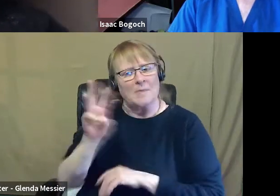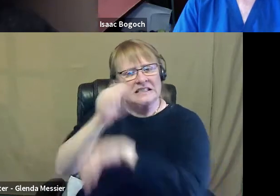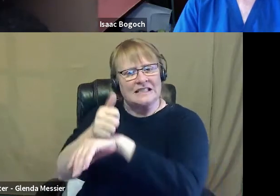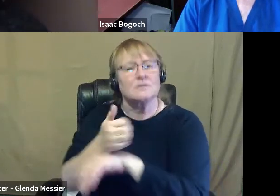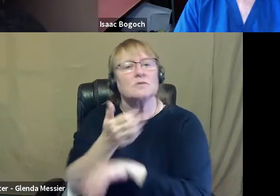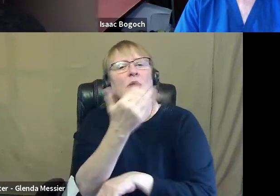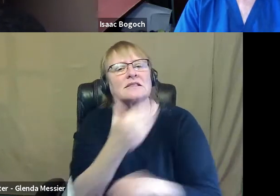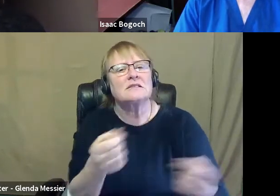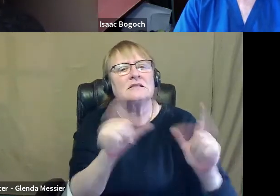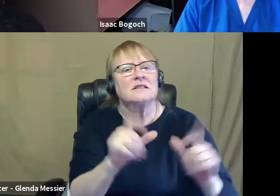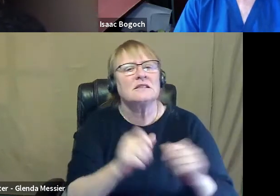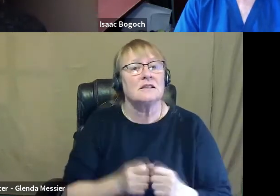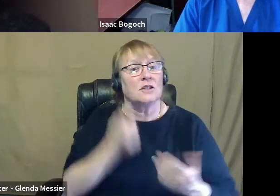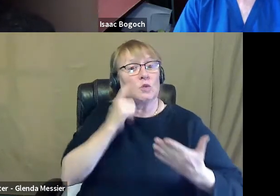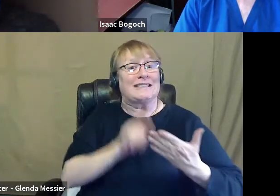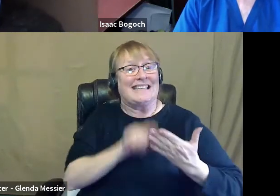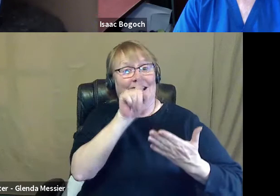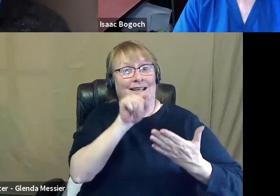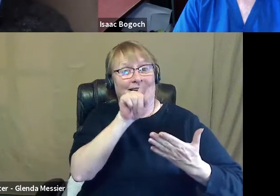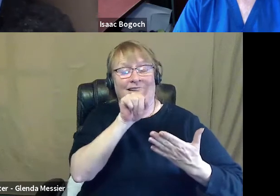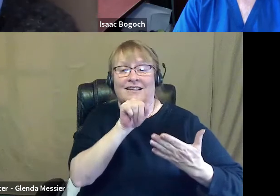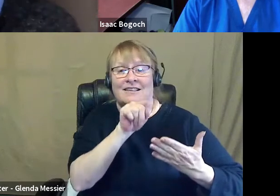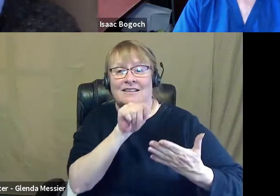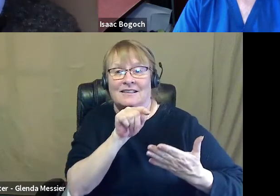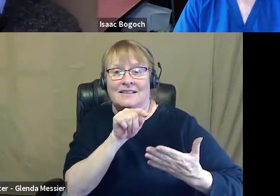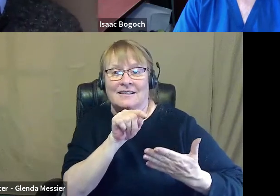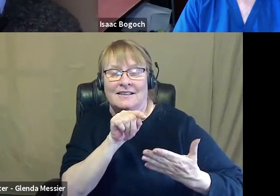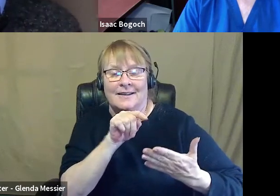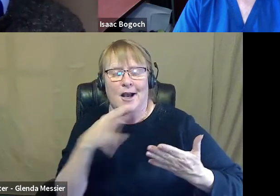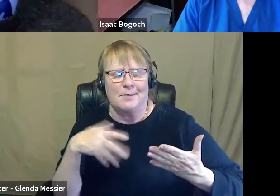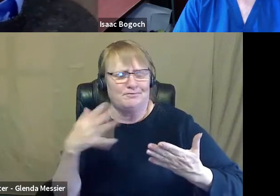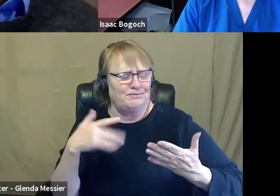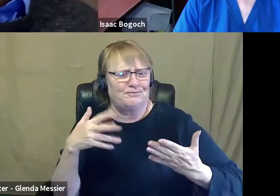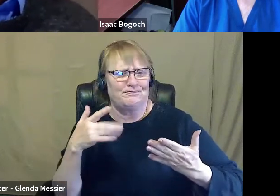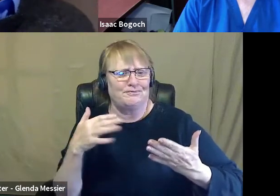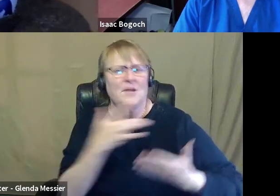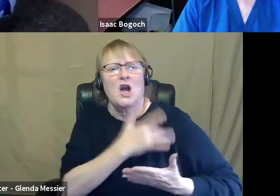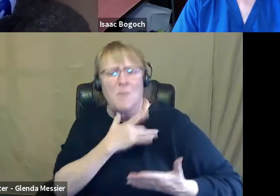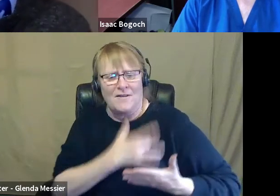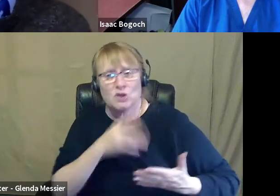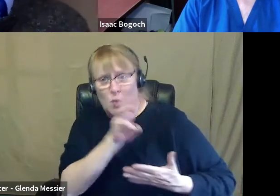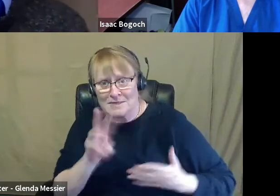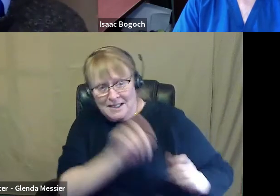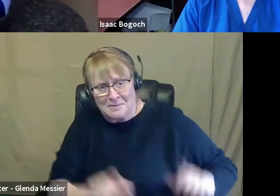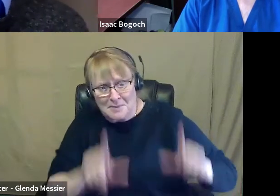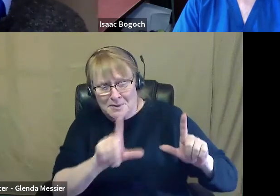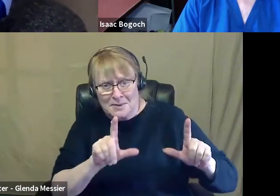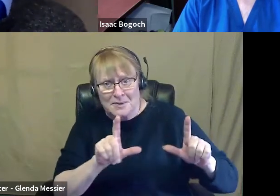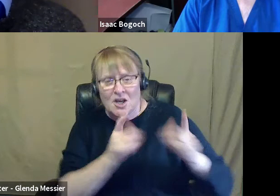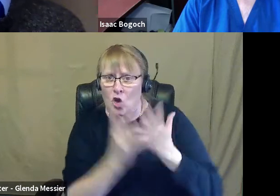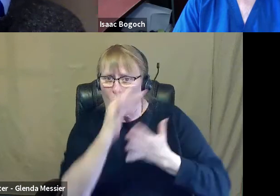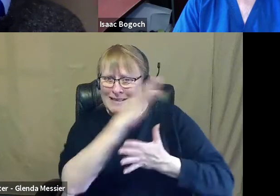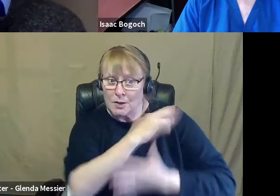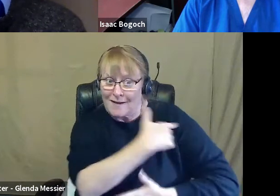please. So you'll see if you go on to the provincial website, there's a number of different criteria for getting